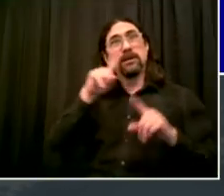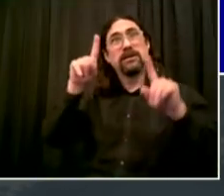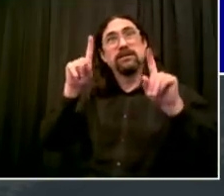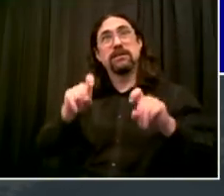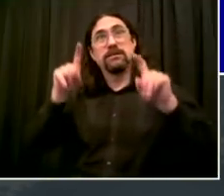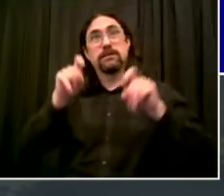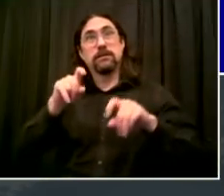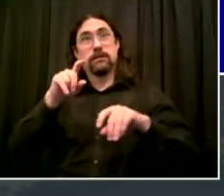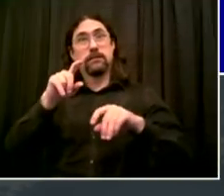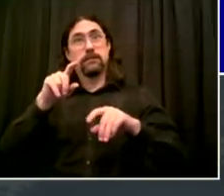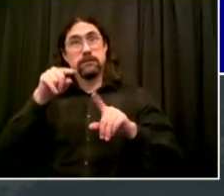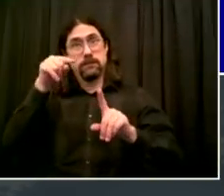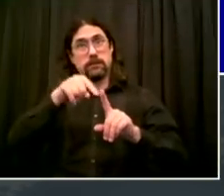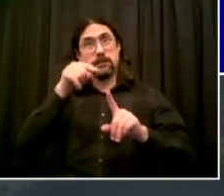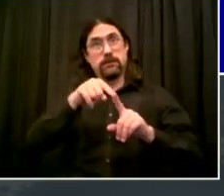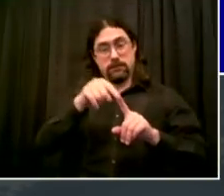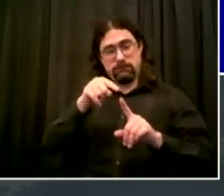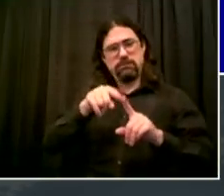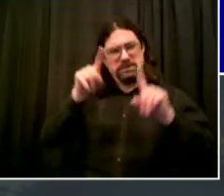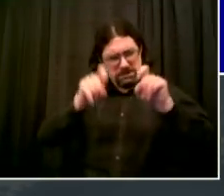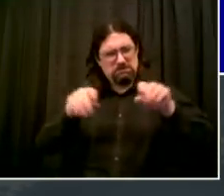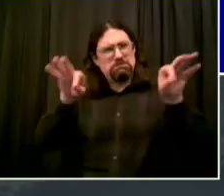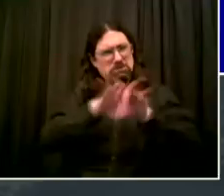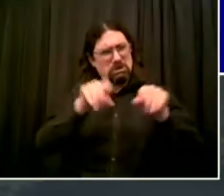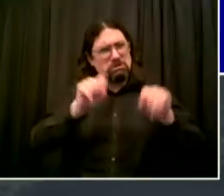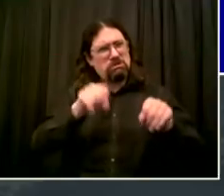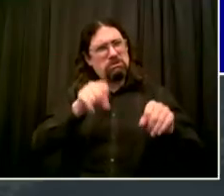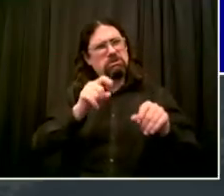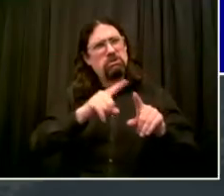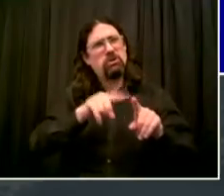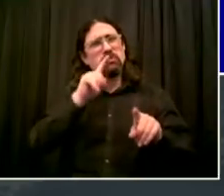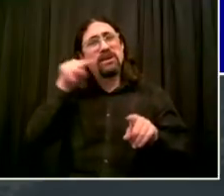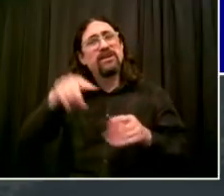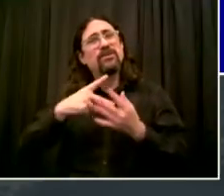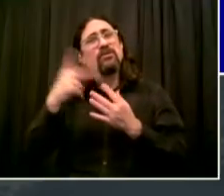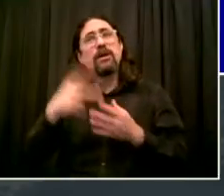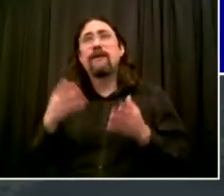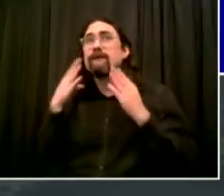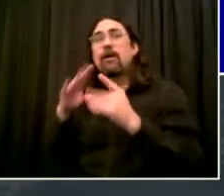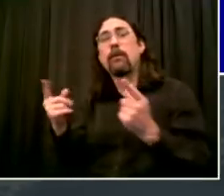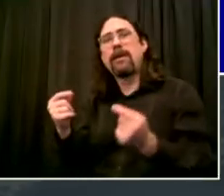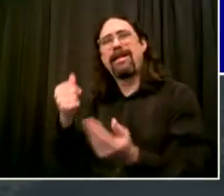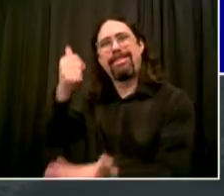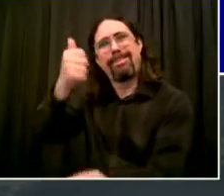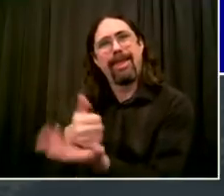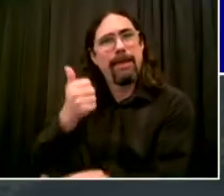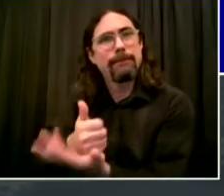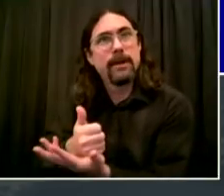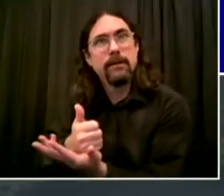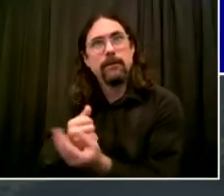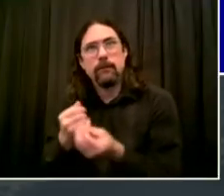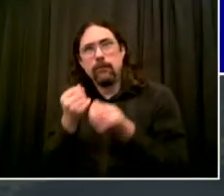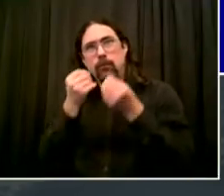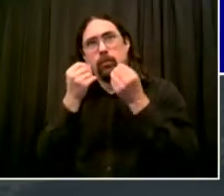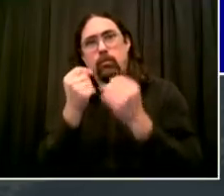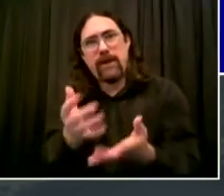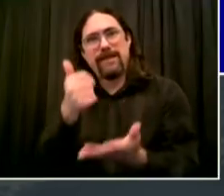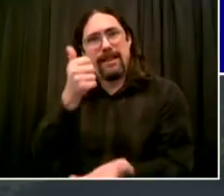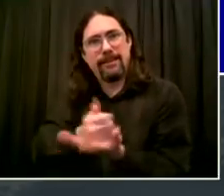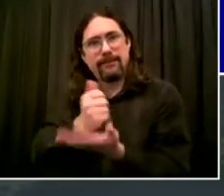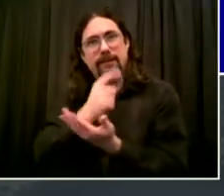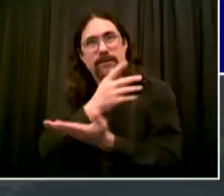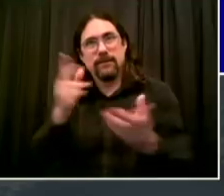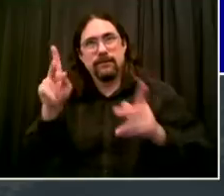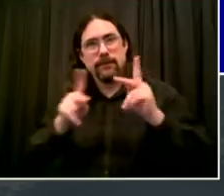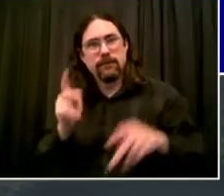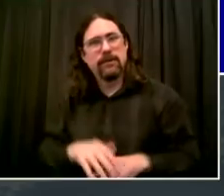Anyone who needs help to isolate at home. It is about making sure the disease doesn't spread because people get the guidance and support to not be in a